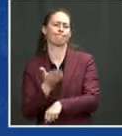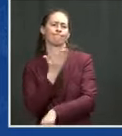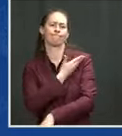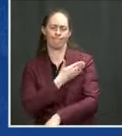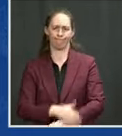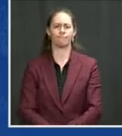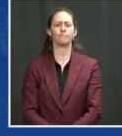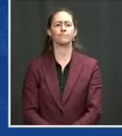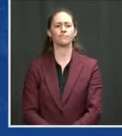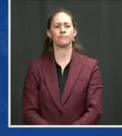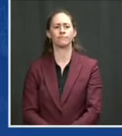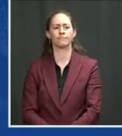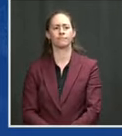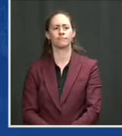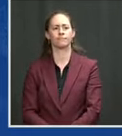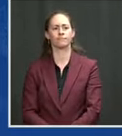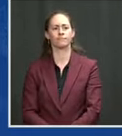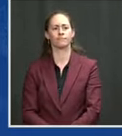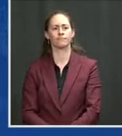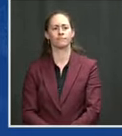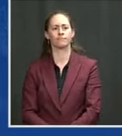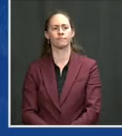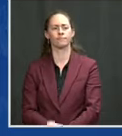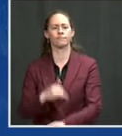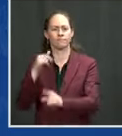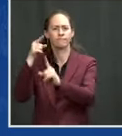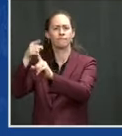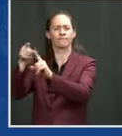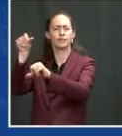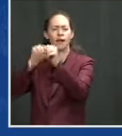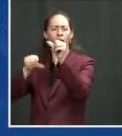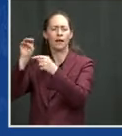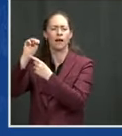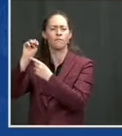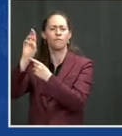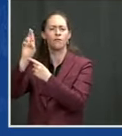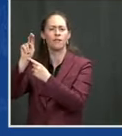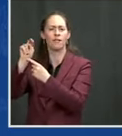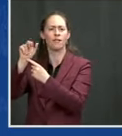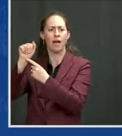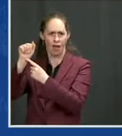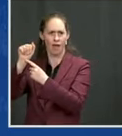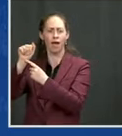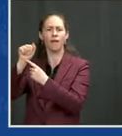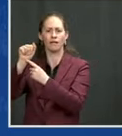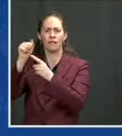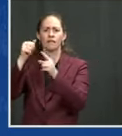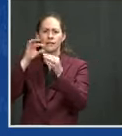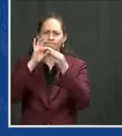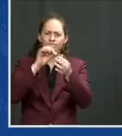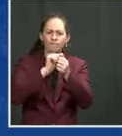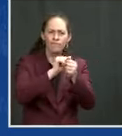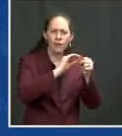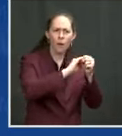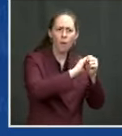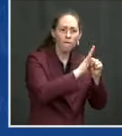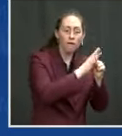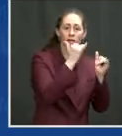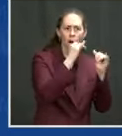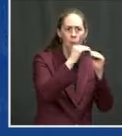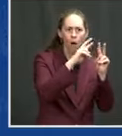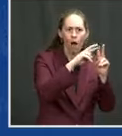capacity to be able to adjust to maybe even dealing with cancer and other diseases. And I think that, I think